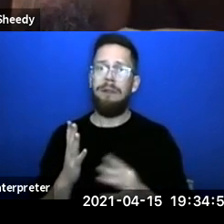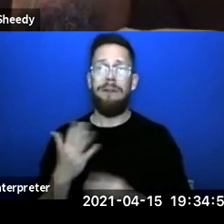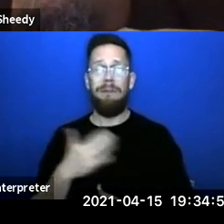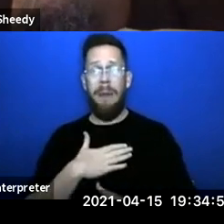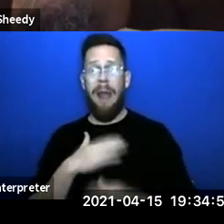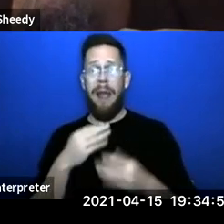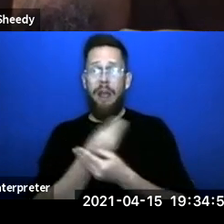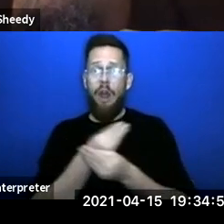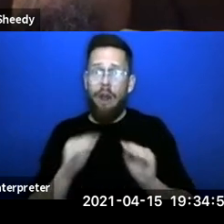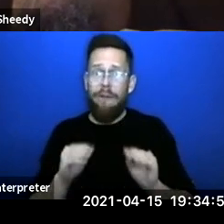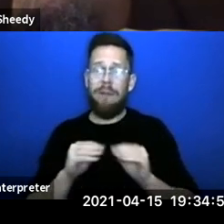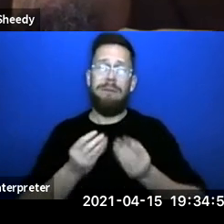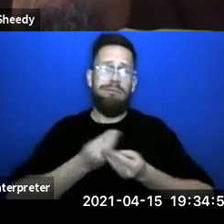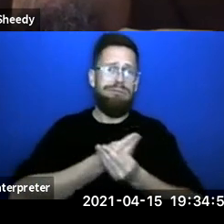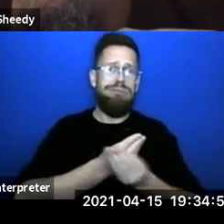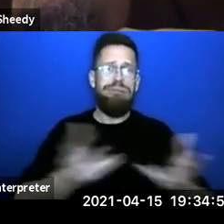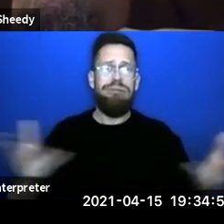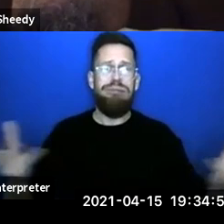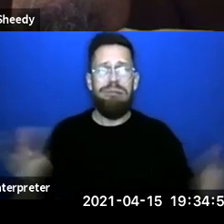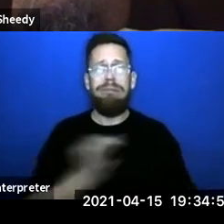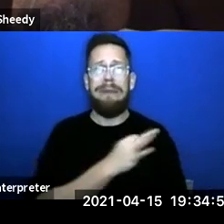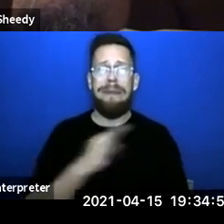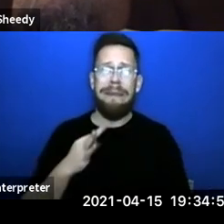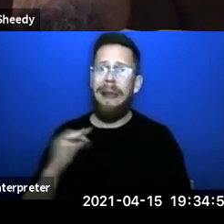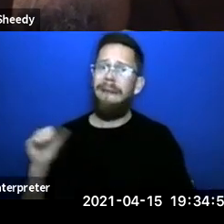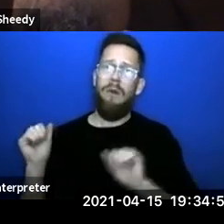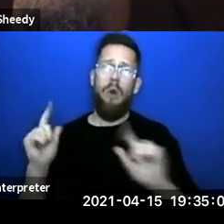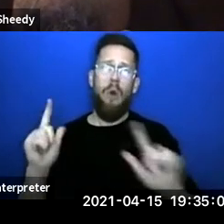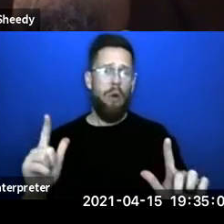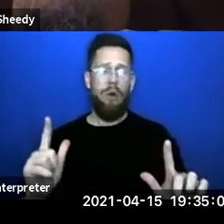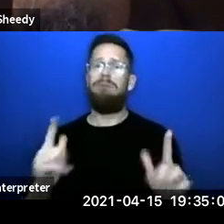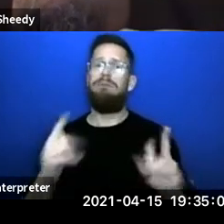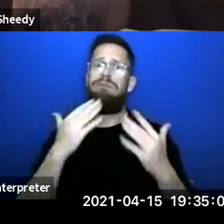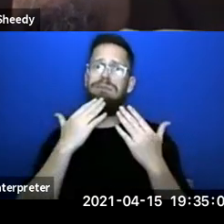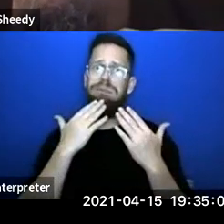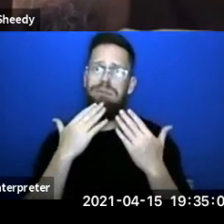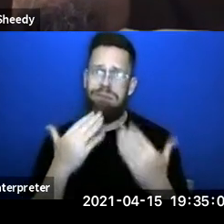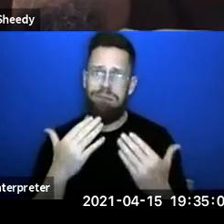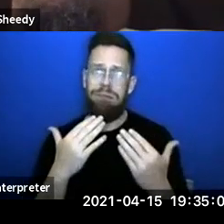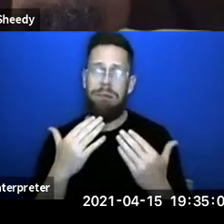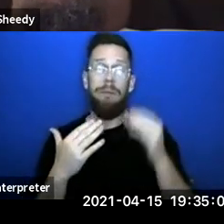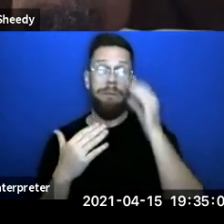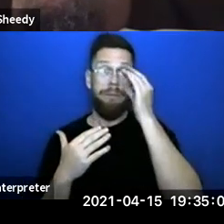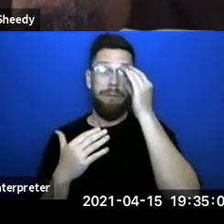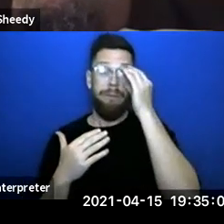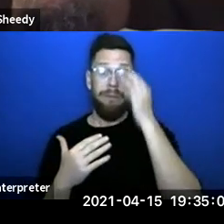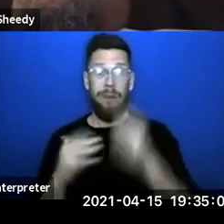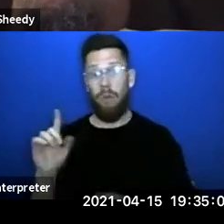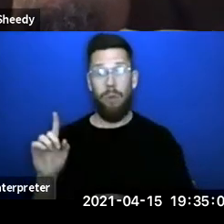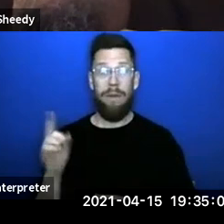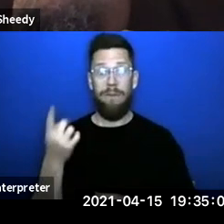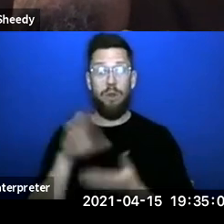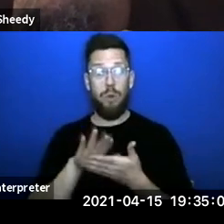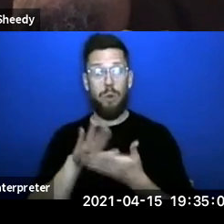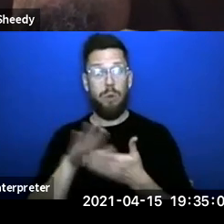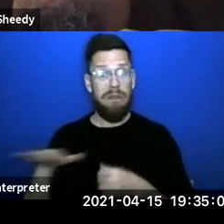by staff, I mean all of our employees, just a sincere thank you for being one of the first in the area to do it,